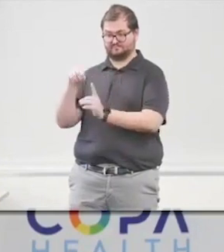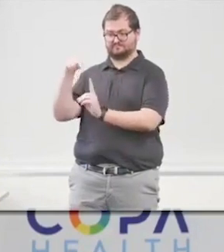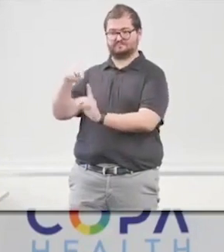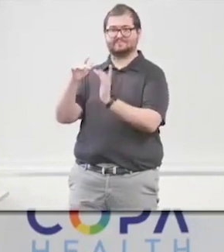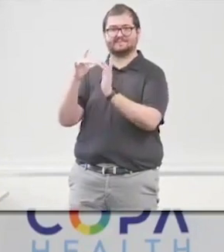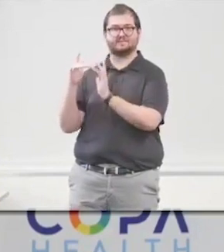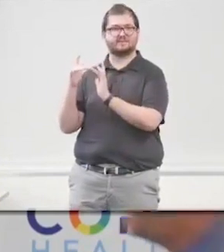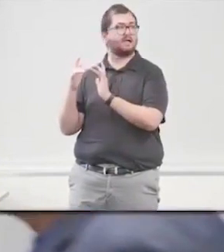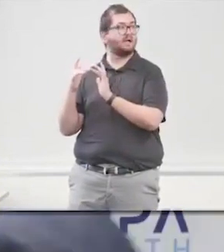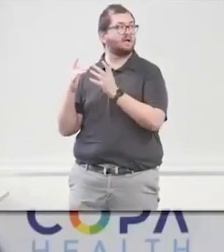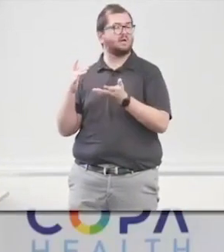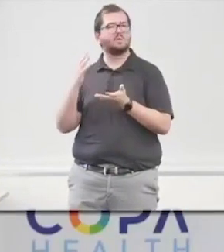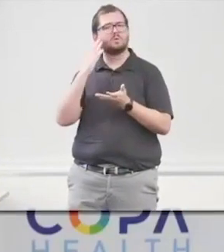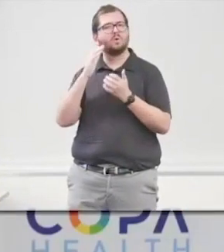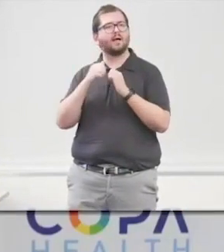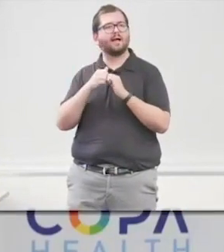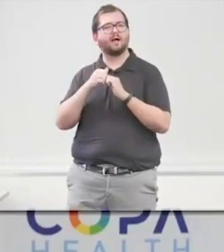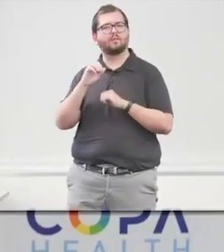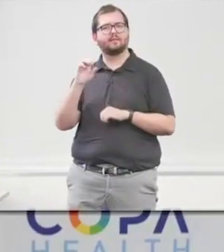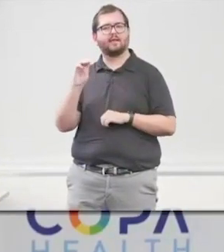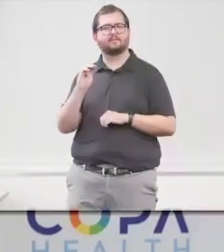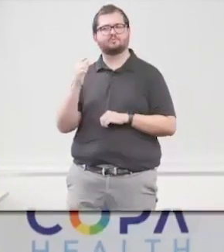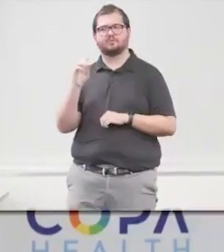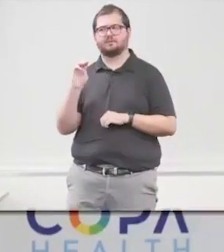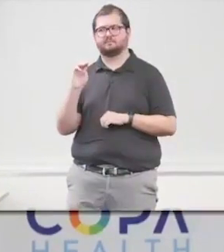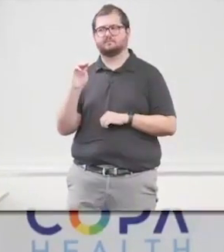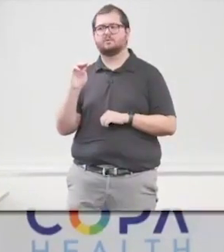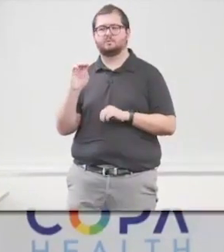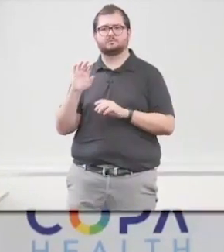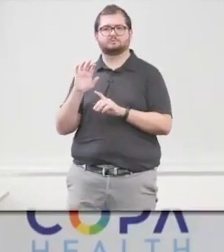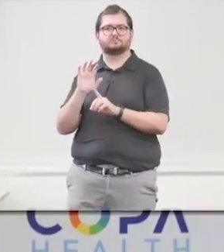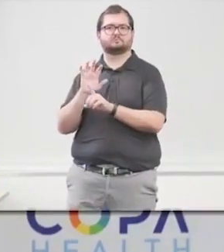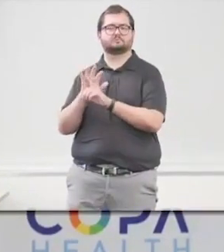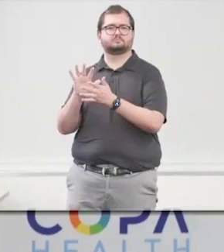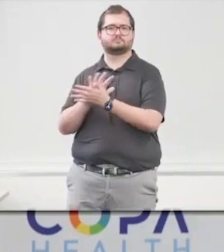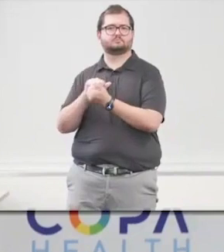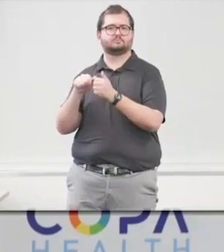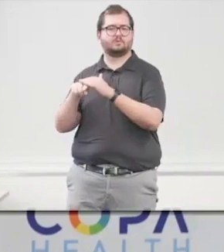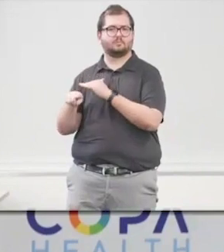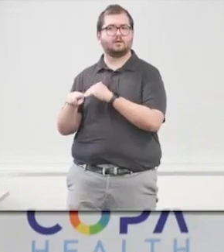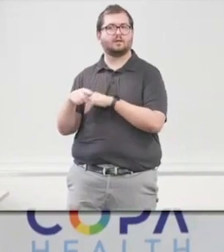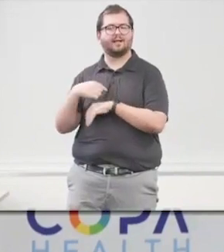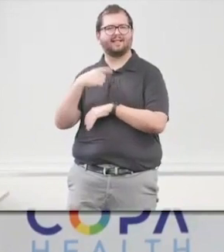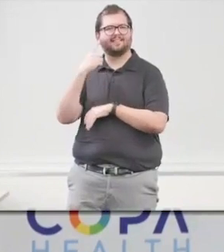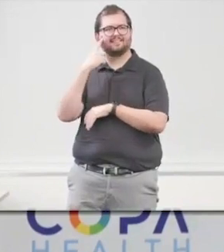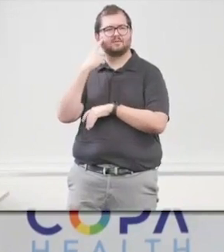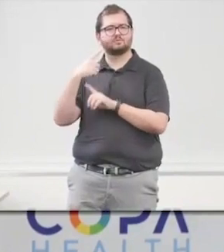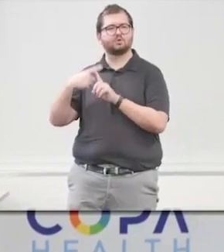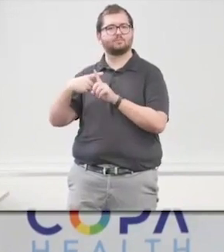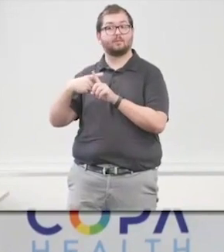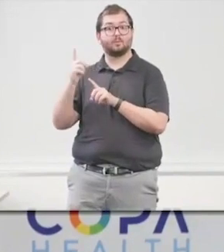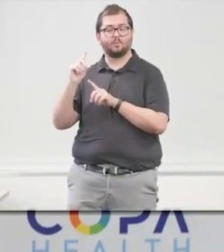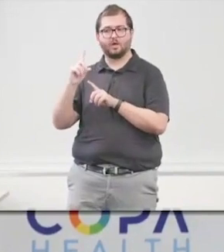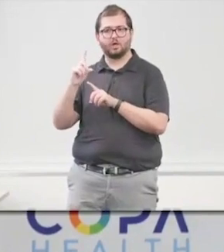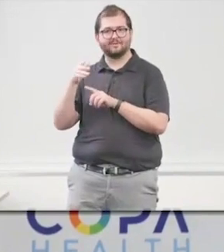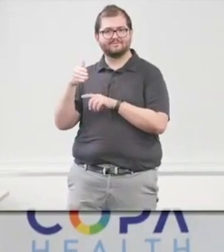anybody know how MGM was compromised in their last hack? I won't belabor it, but I believe it was a thermometer in a fish tank.